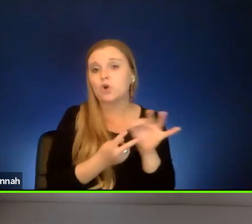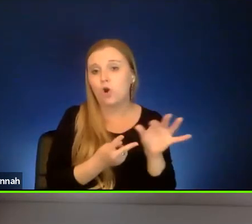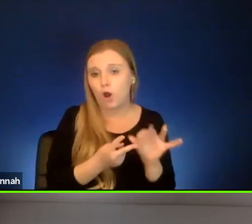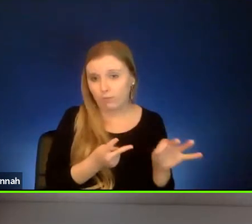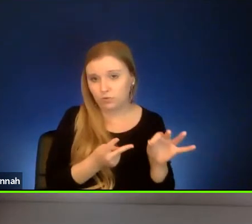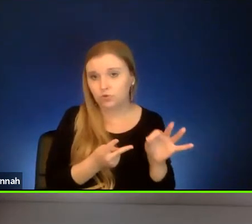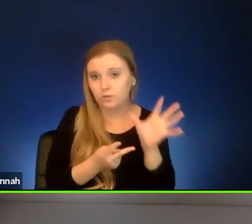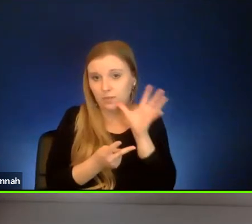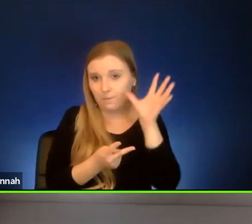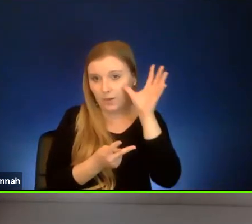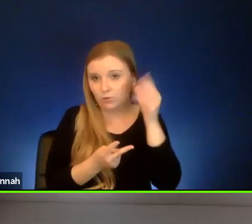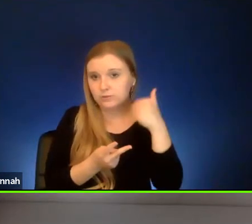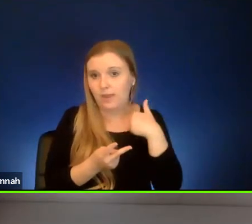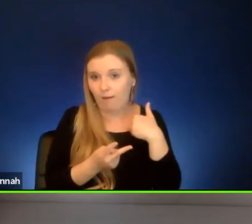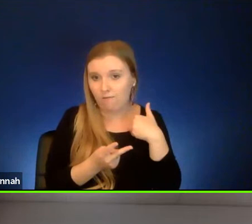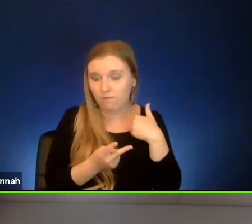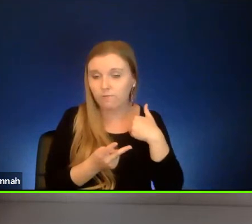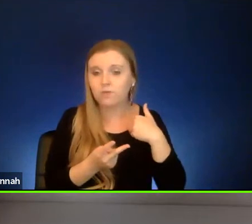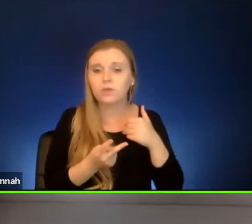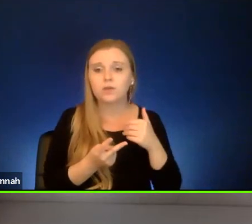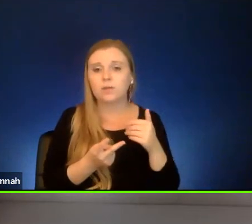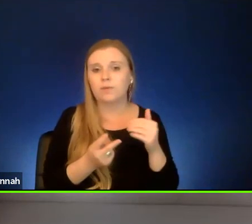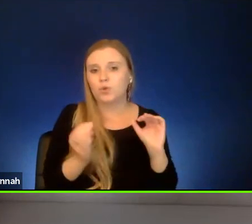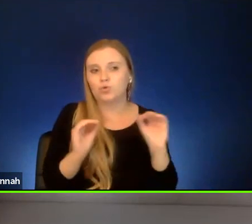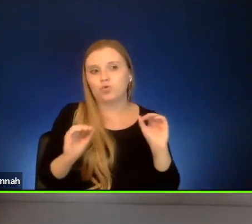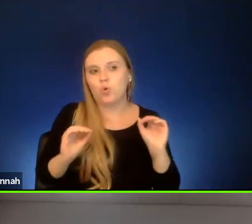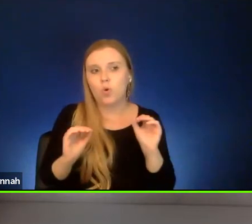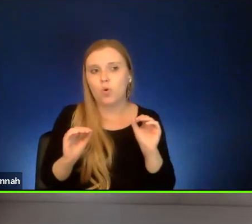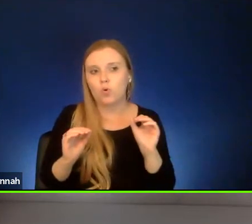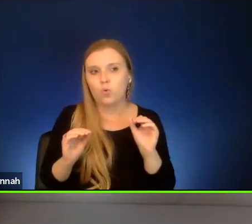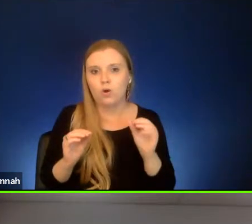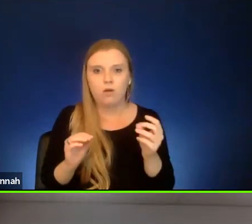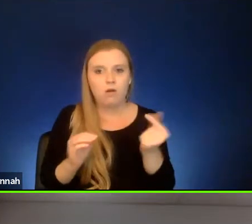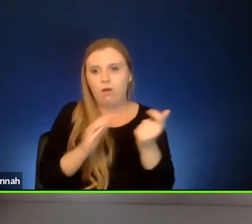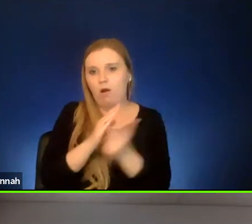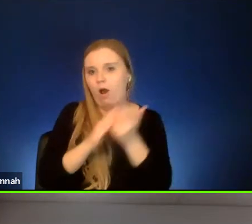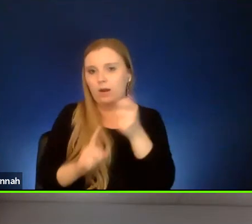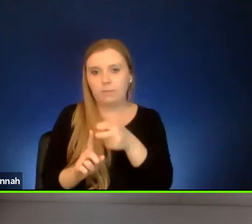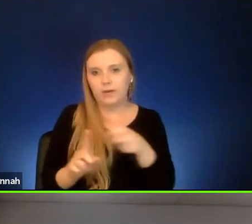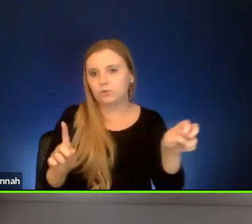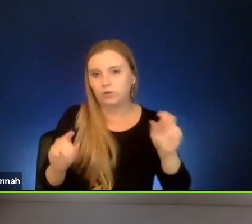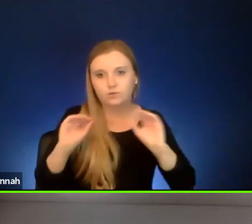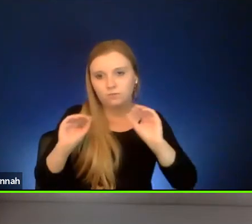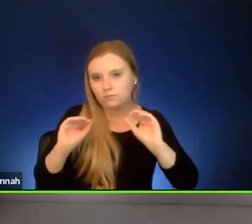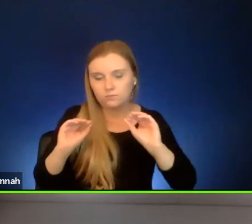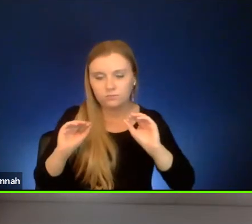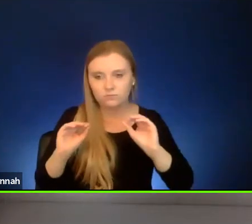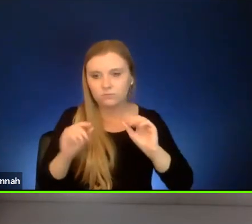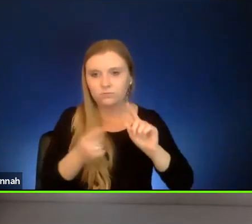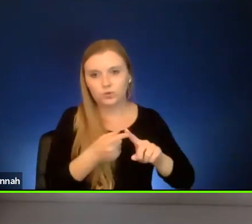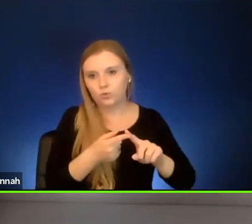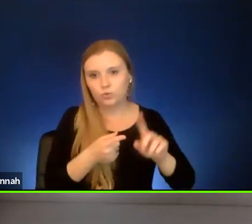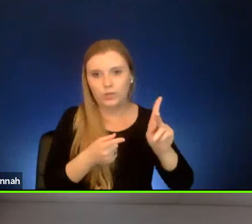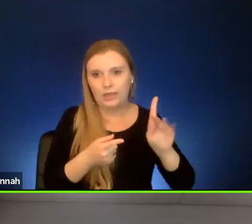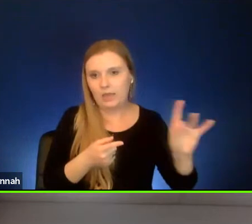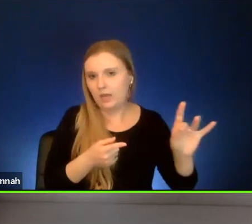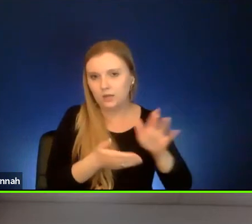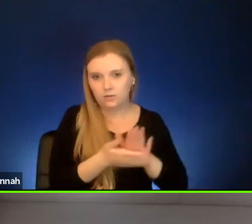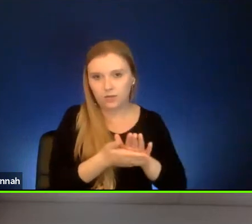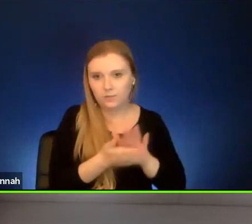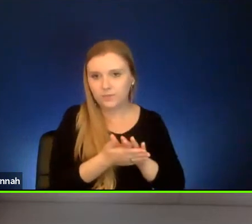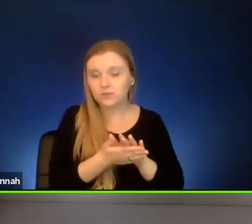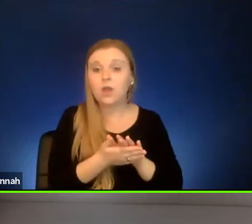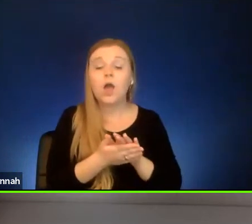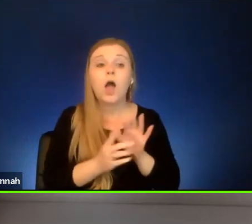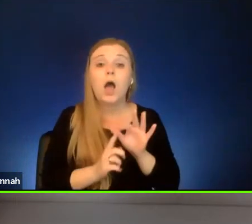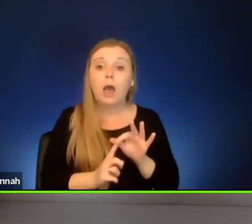have available. But there will be no transfer, automatic or otherwise, to the K-8 campus unless